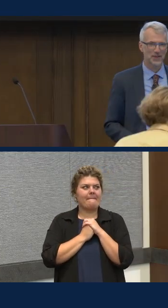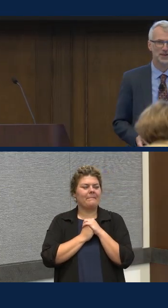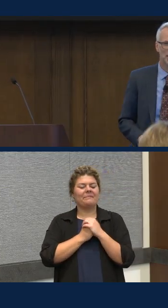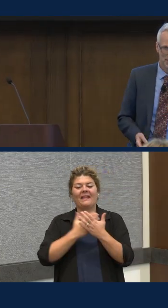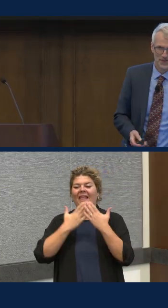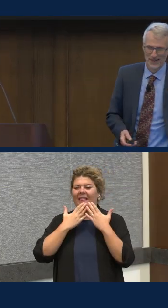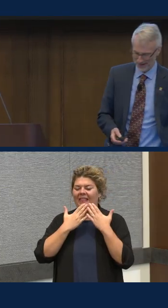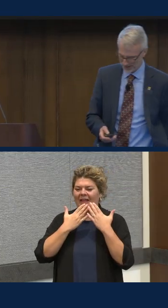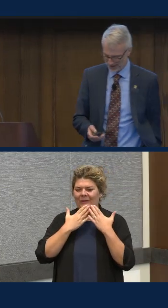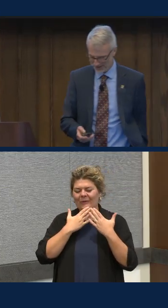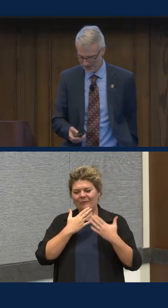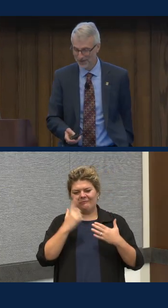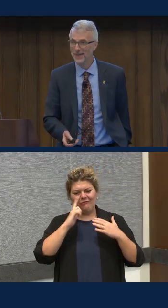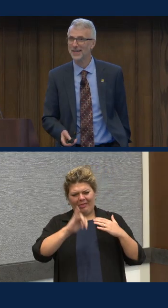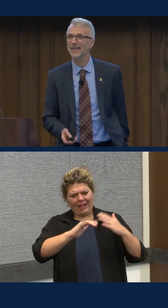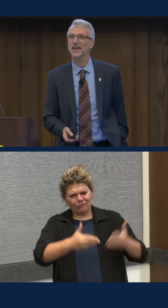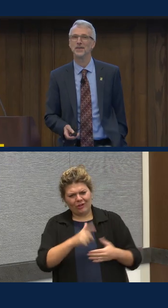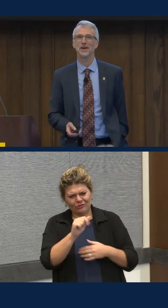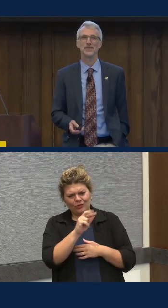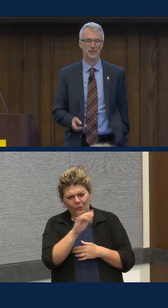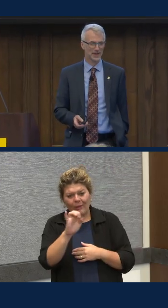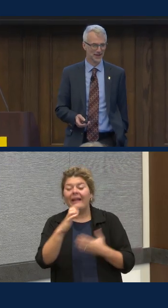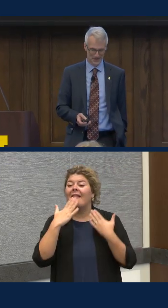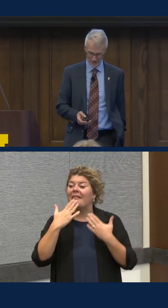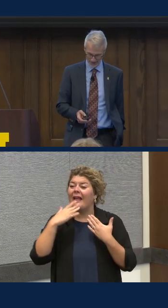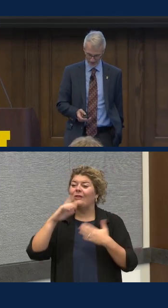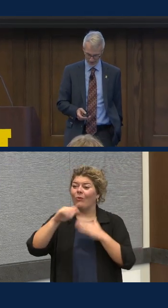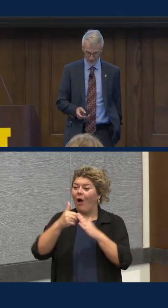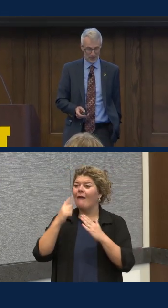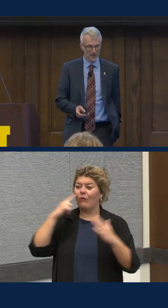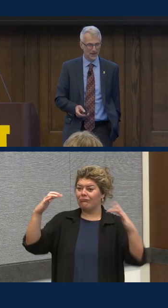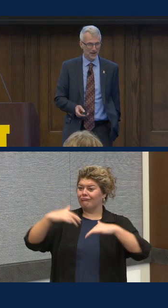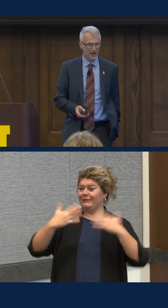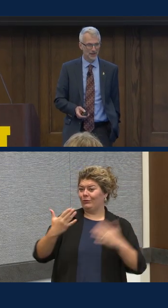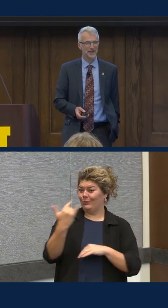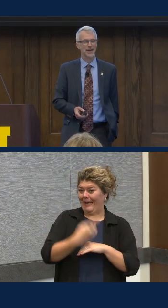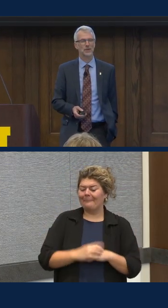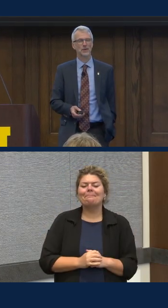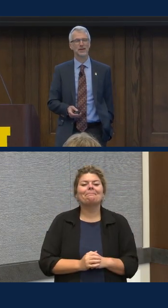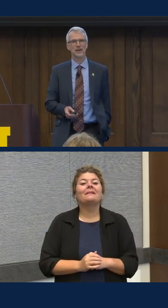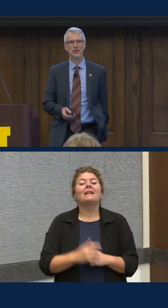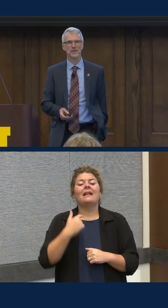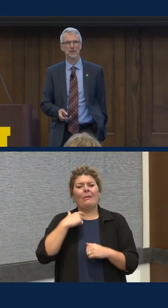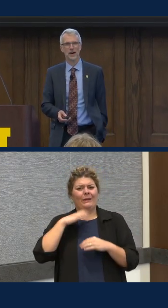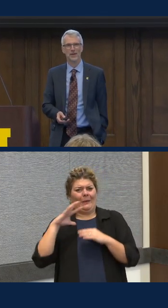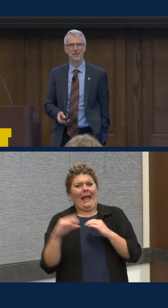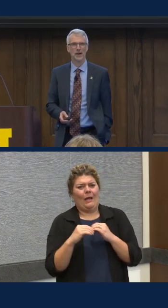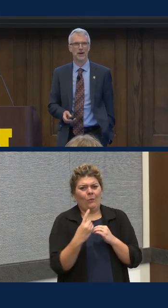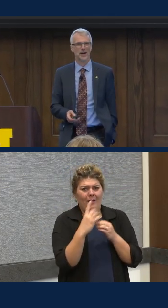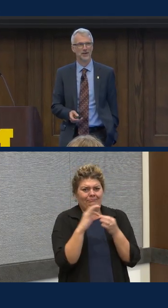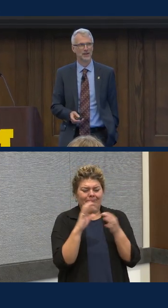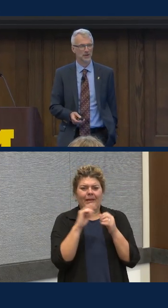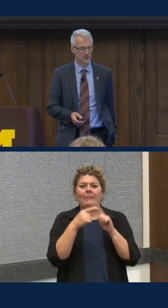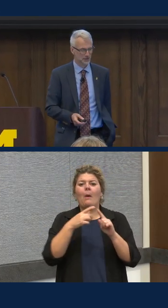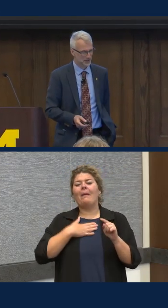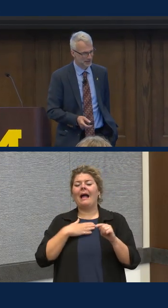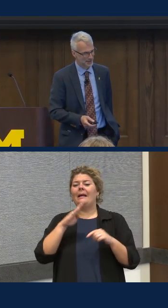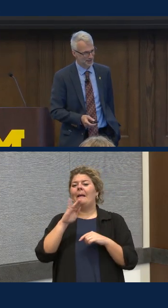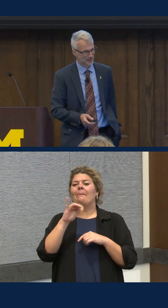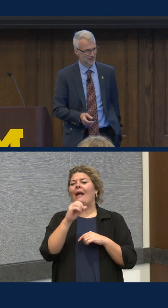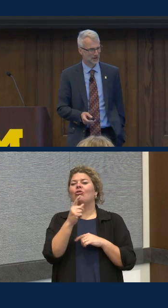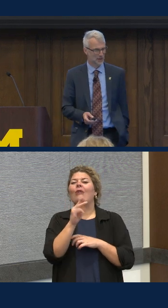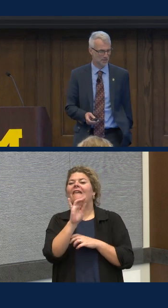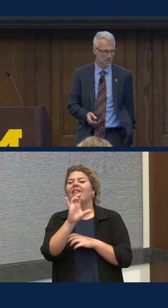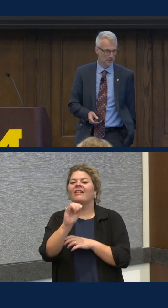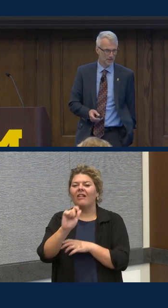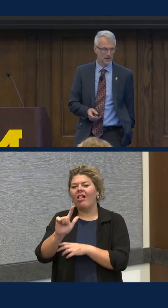Thank you very much for that introduction, Laurie, and thank you all for being here today. I'd like to add one note about my biographical journey